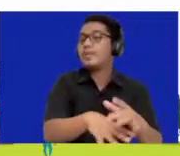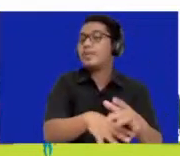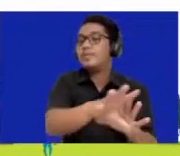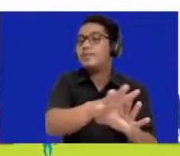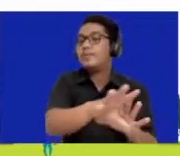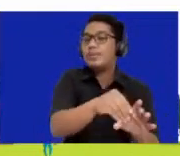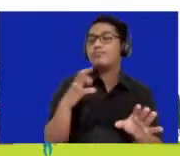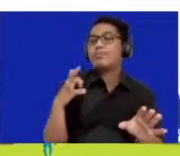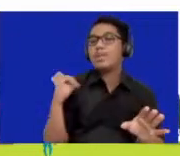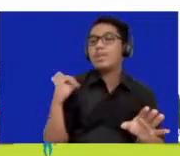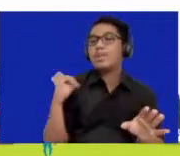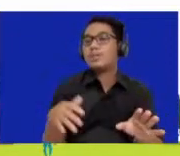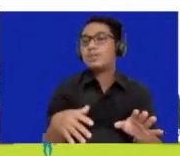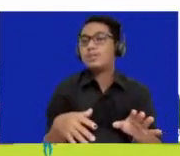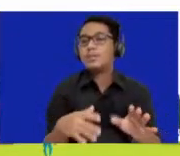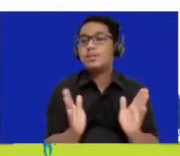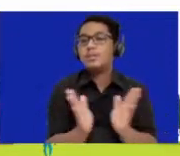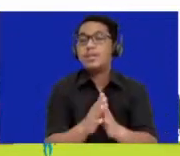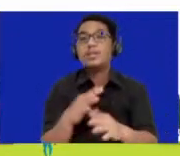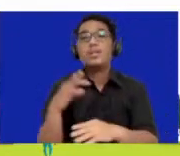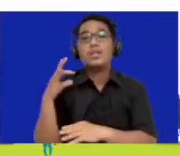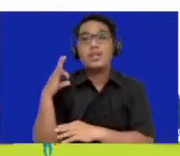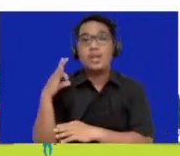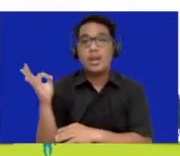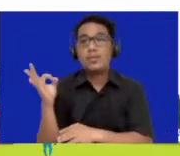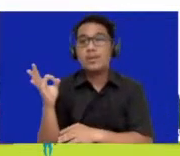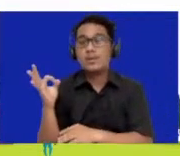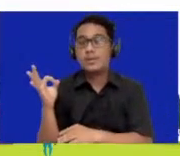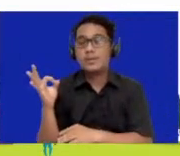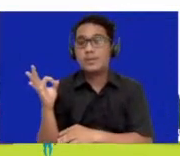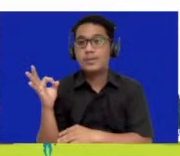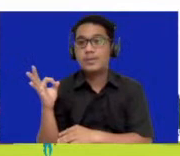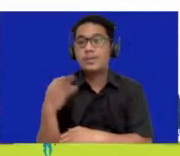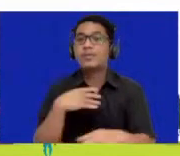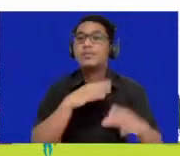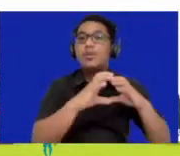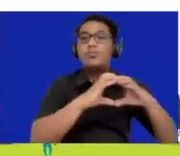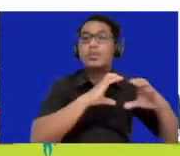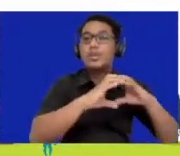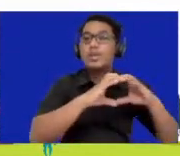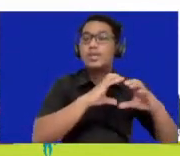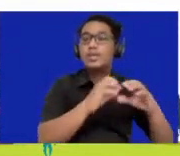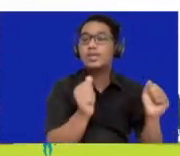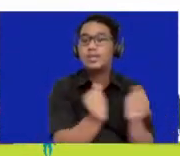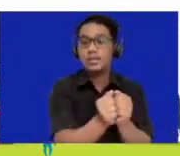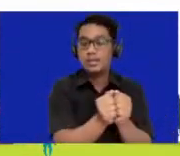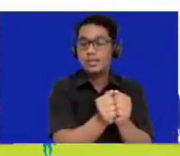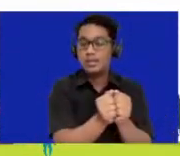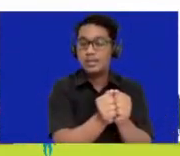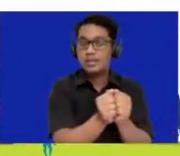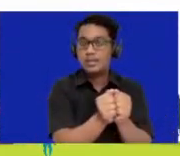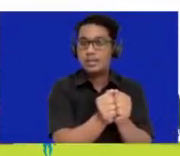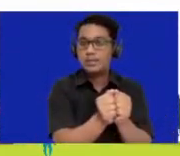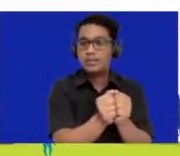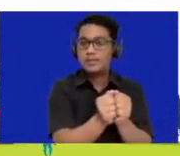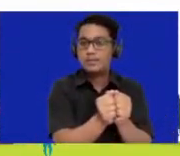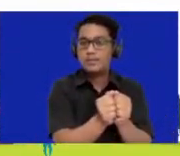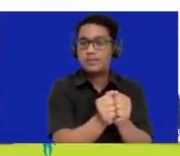also, they're communicating with their leadership and on regular basis. And time to time, they